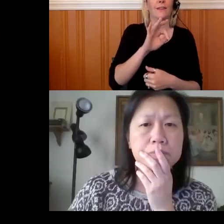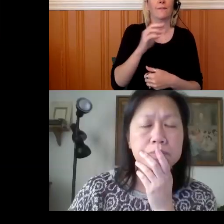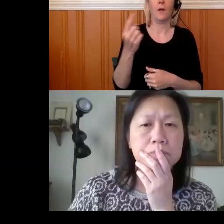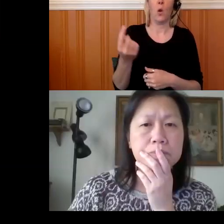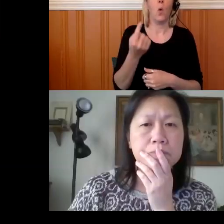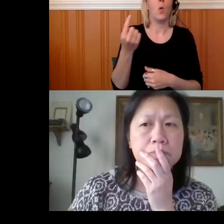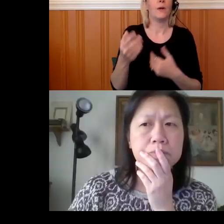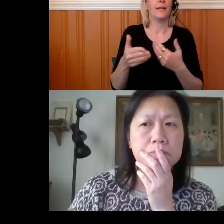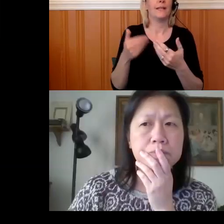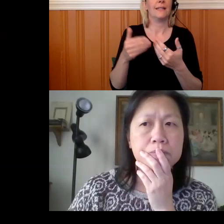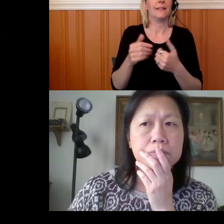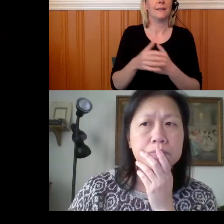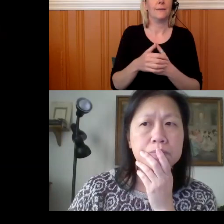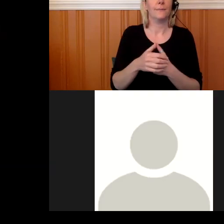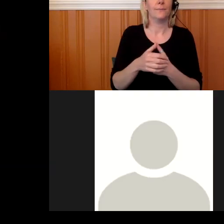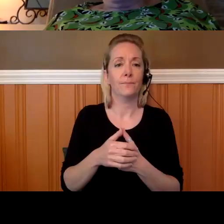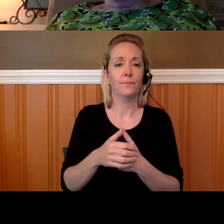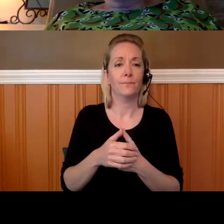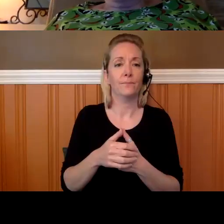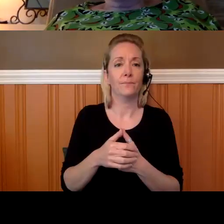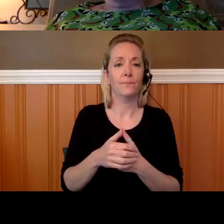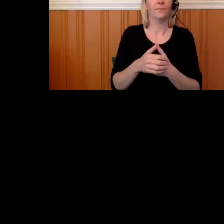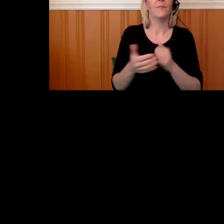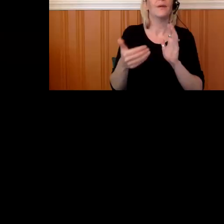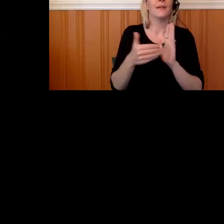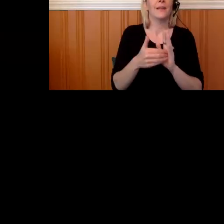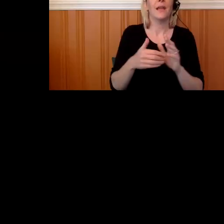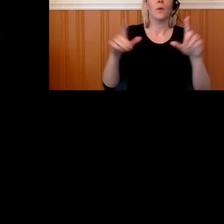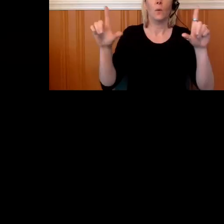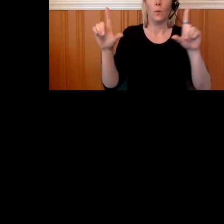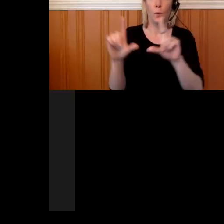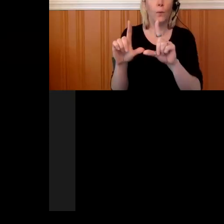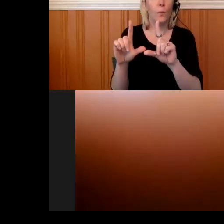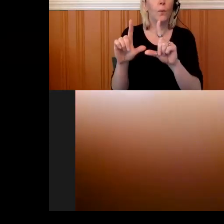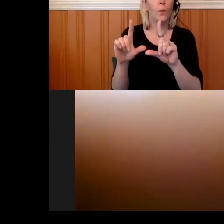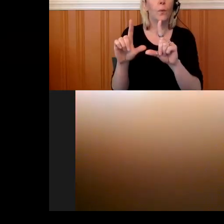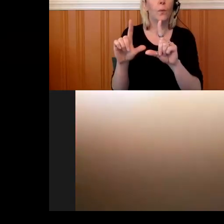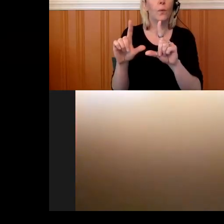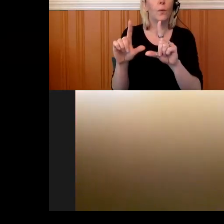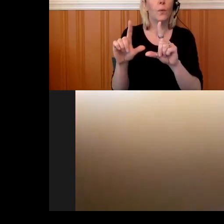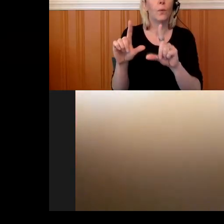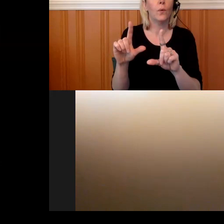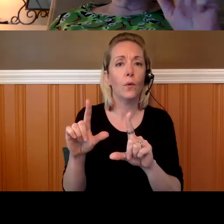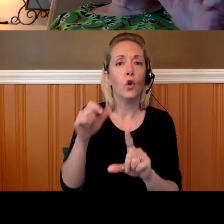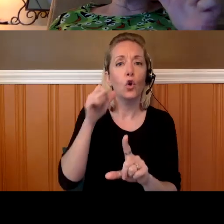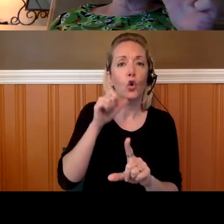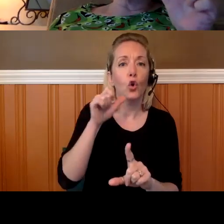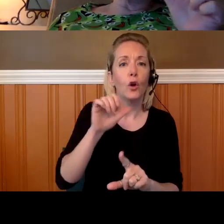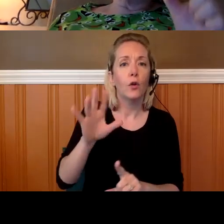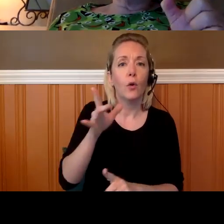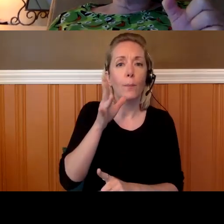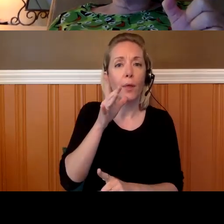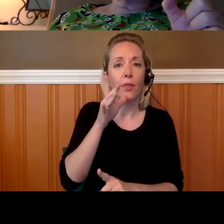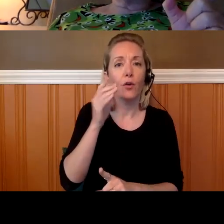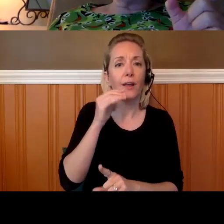This is Lisa and her mom when she wanted to buy the toy, and you can see that it's easier to see Lisa and her mom if